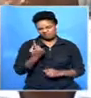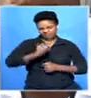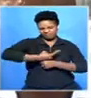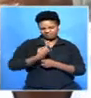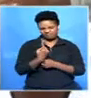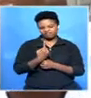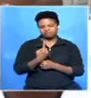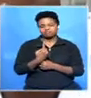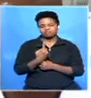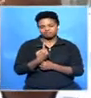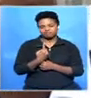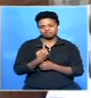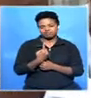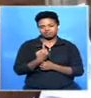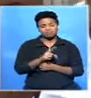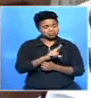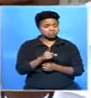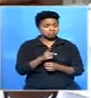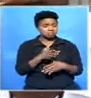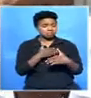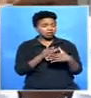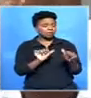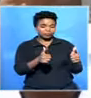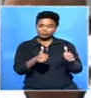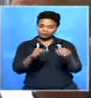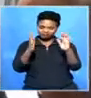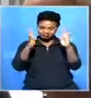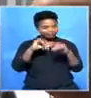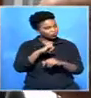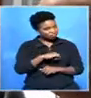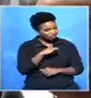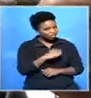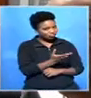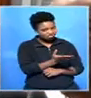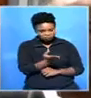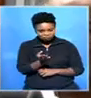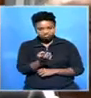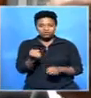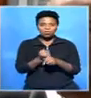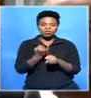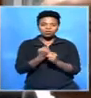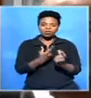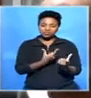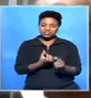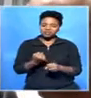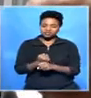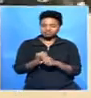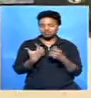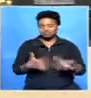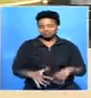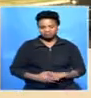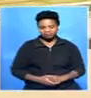days, and you've all done a very good job. We're very proud of the work that you've put in here.